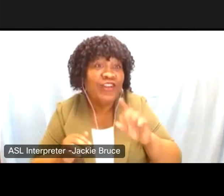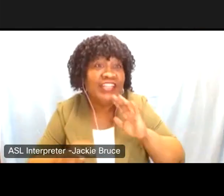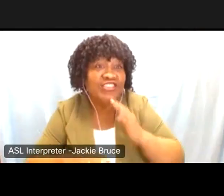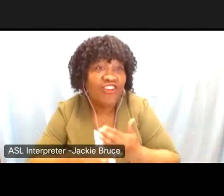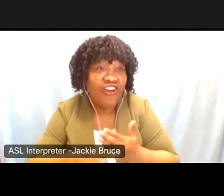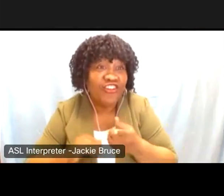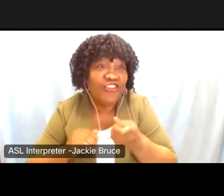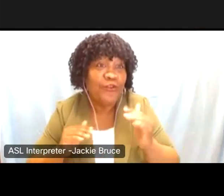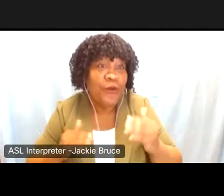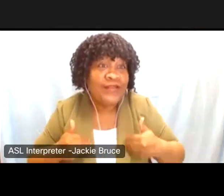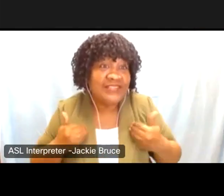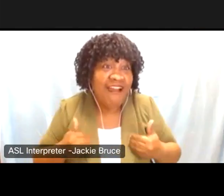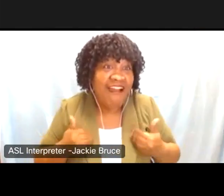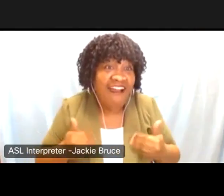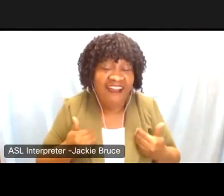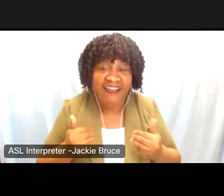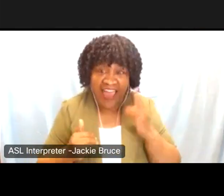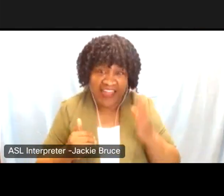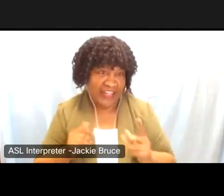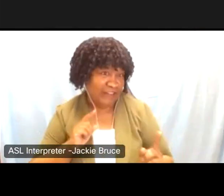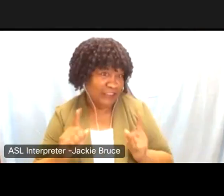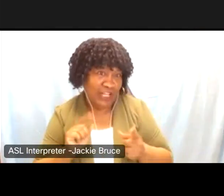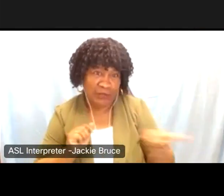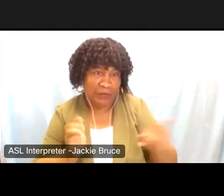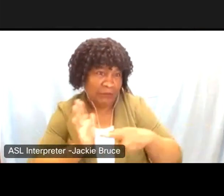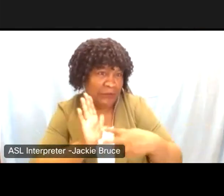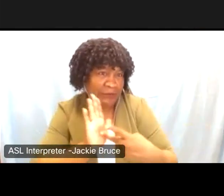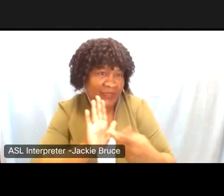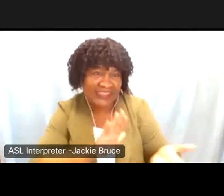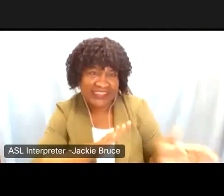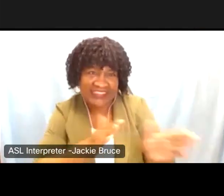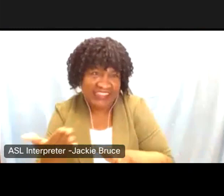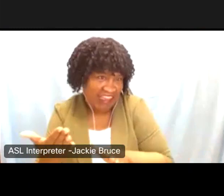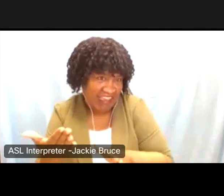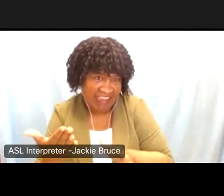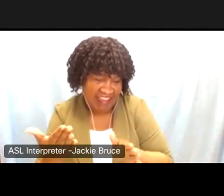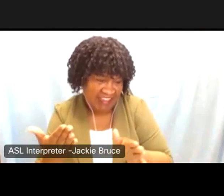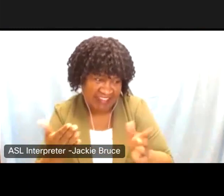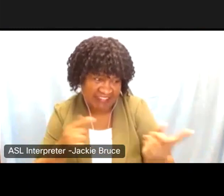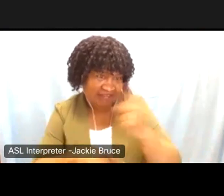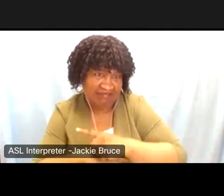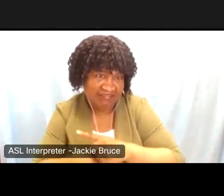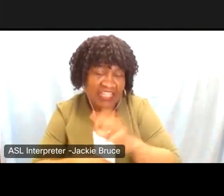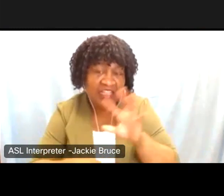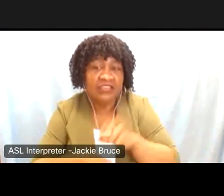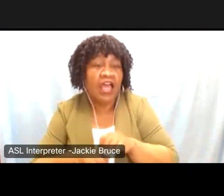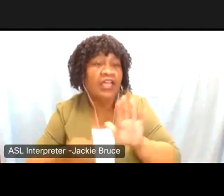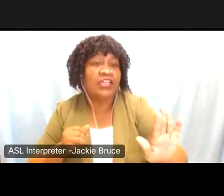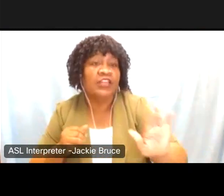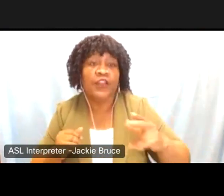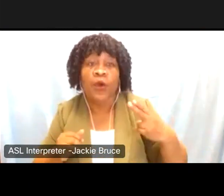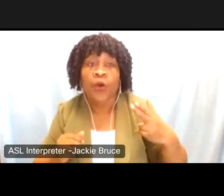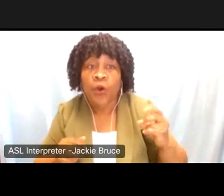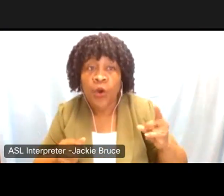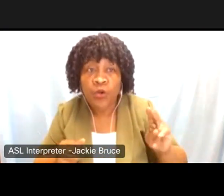smaller, I had never talked to them about Day of the Dead because it's not in their Honduran father's family